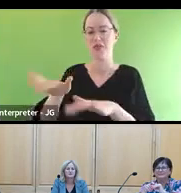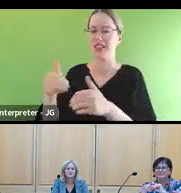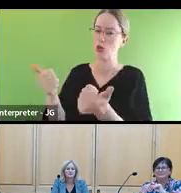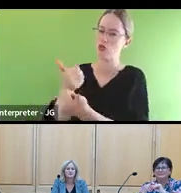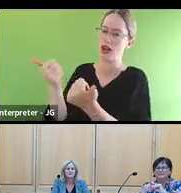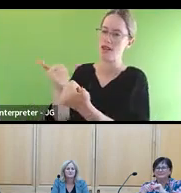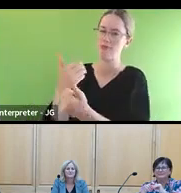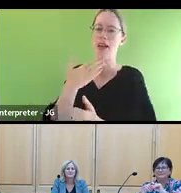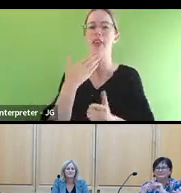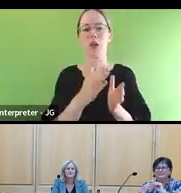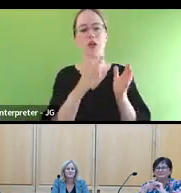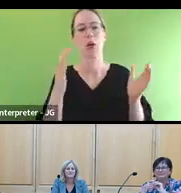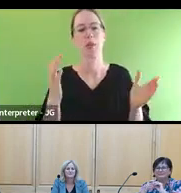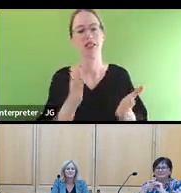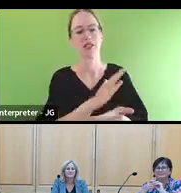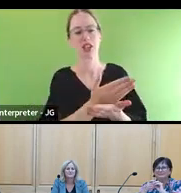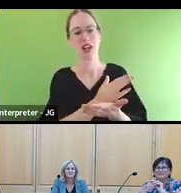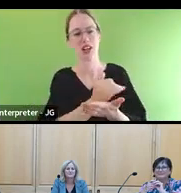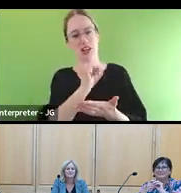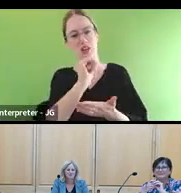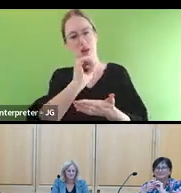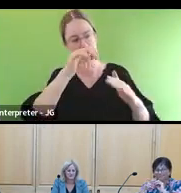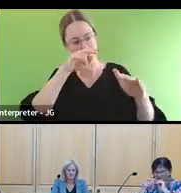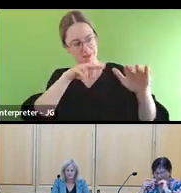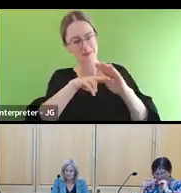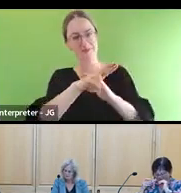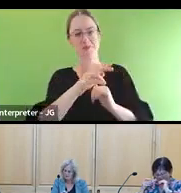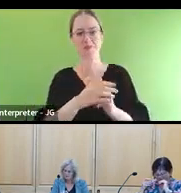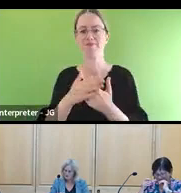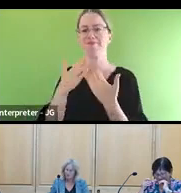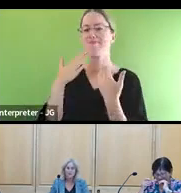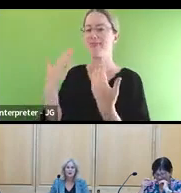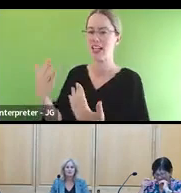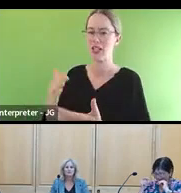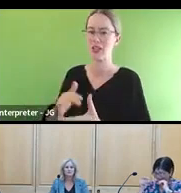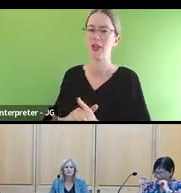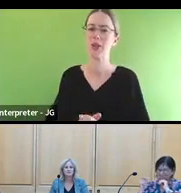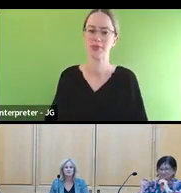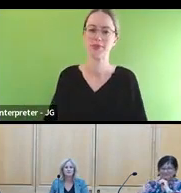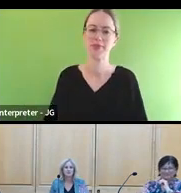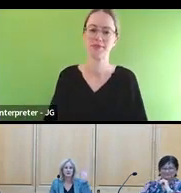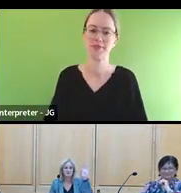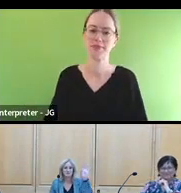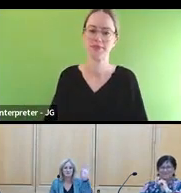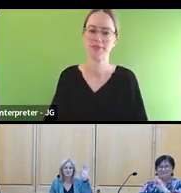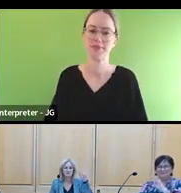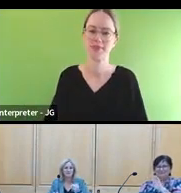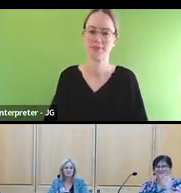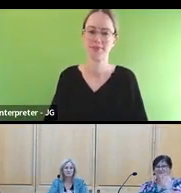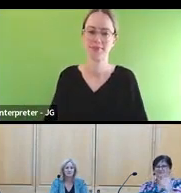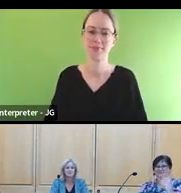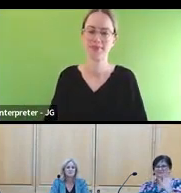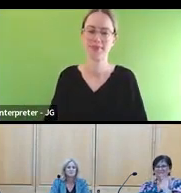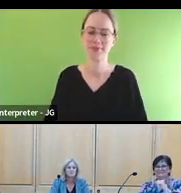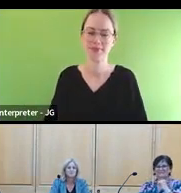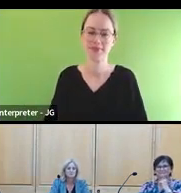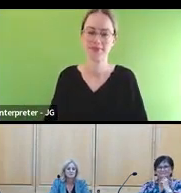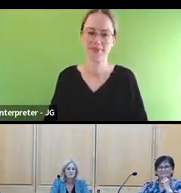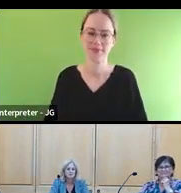you so much for sharing your insights with us. Thank you. Thank you. Bye-bye. Bye.